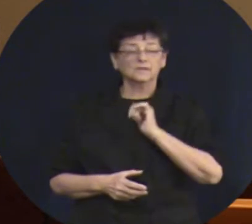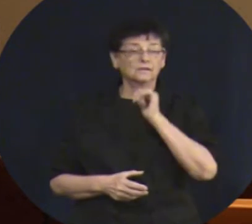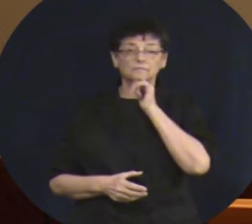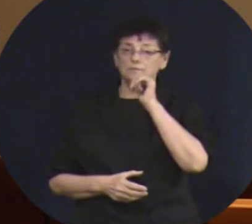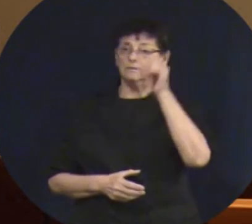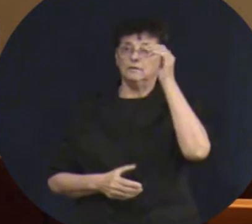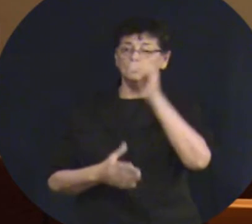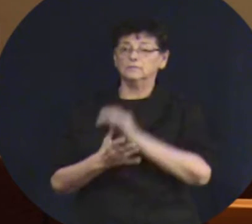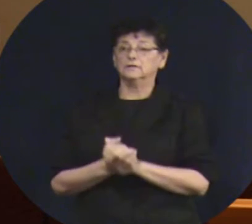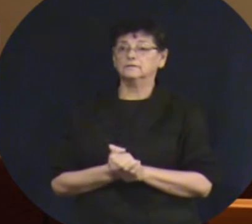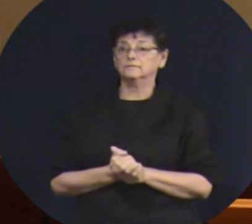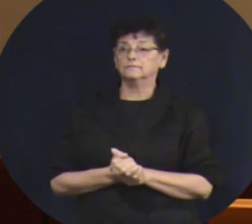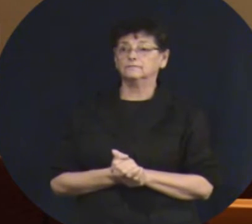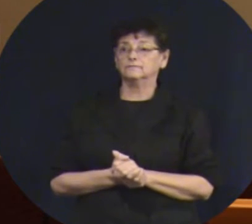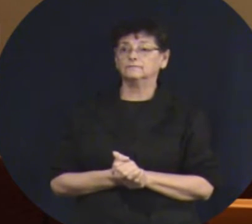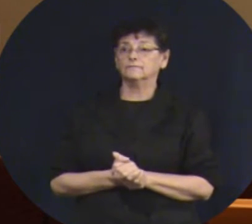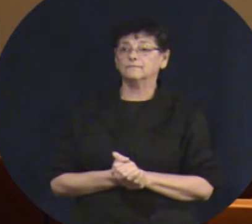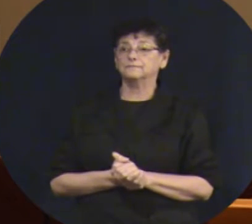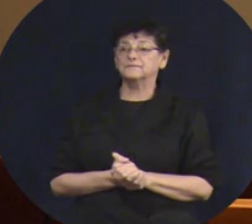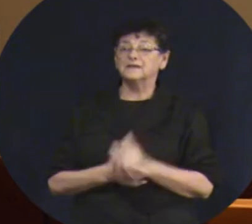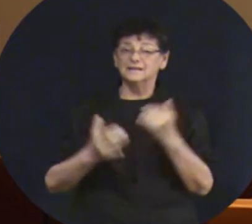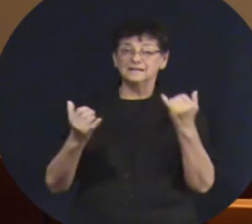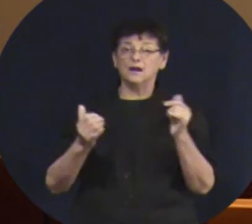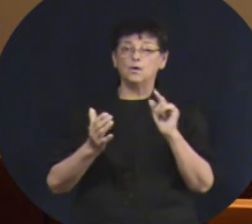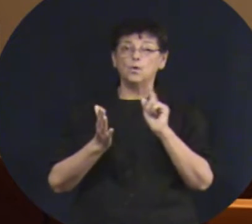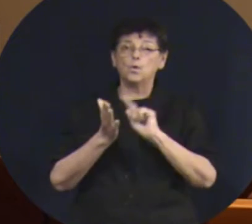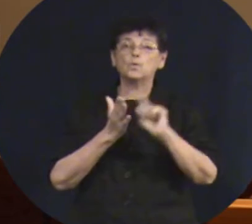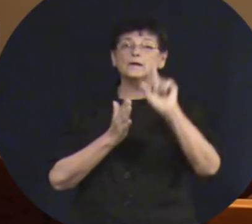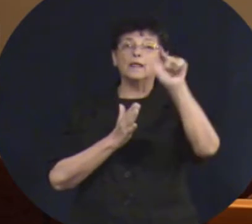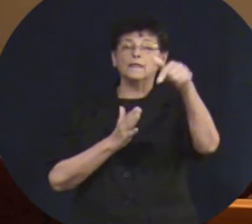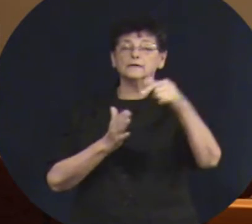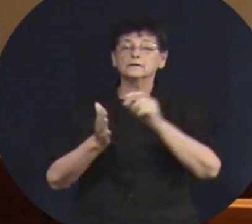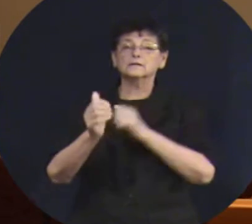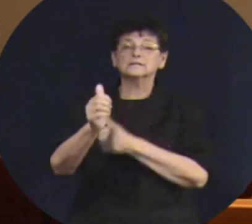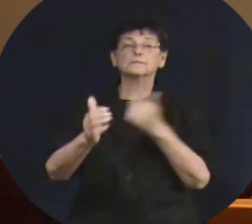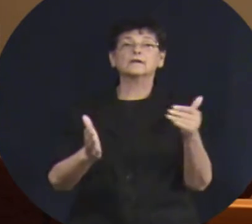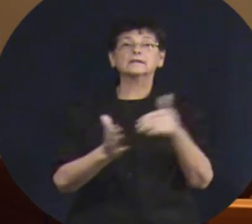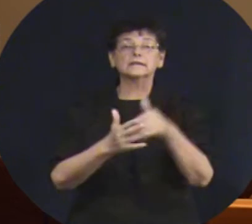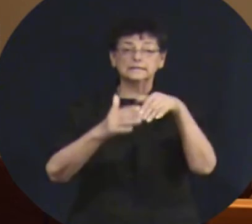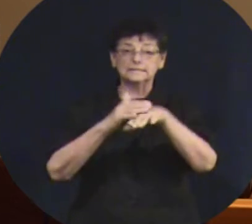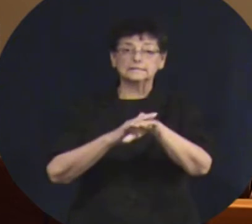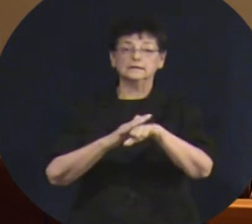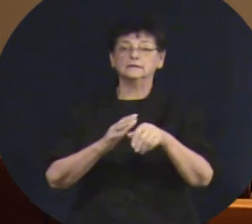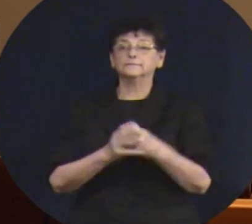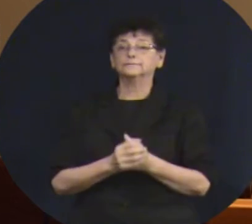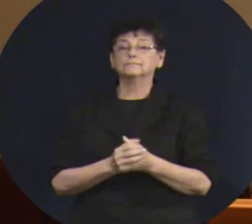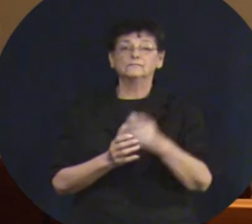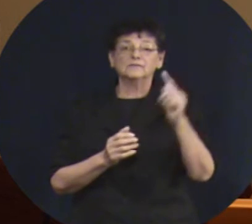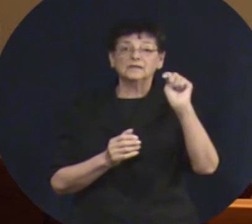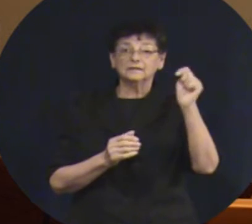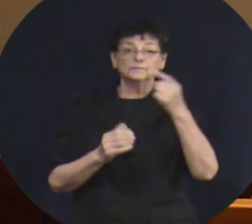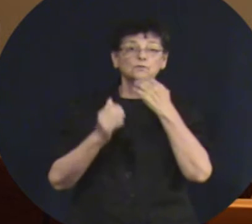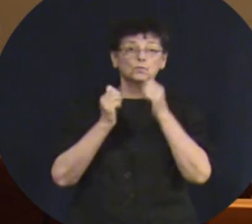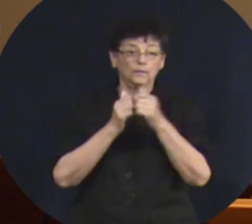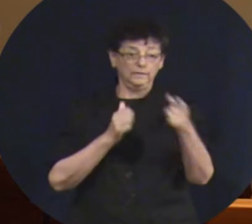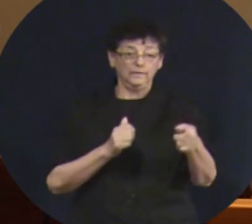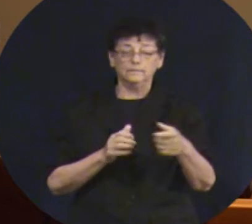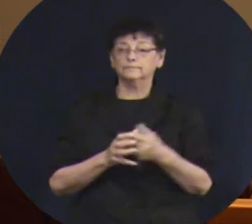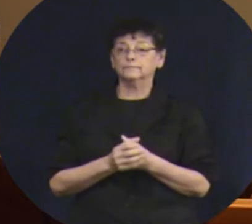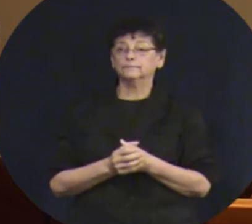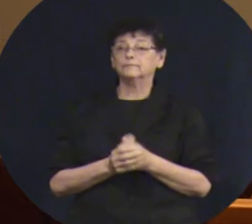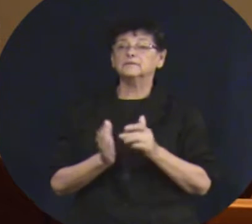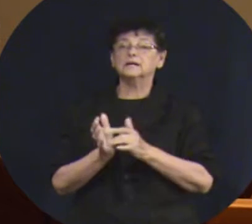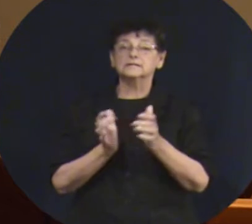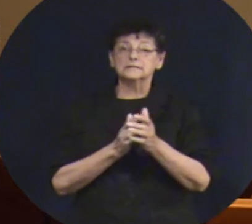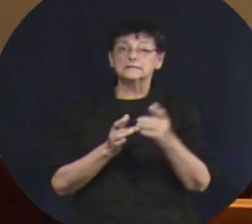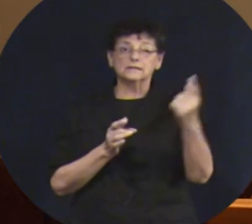not believe. Now a week later, his disciples were again inside, and Thomas was with them.